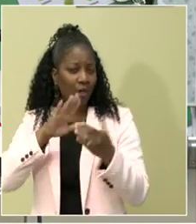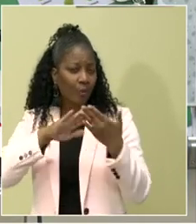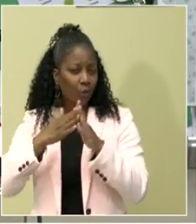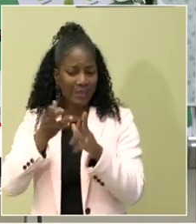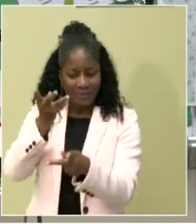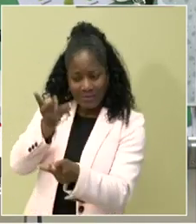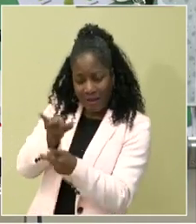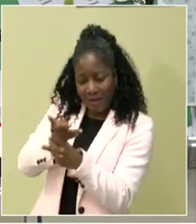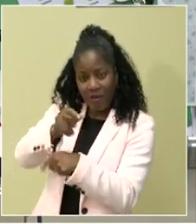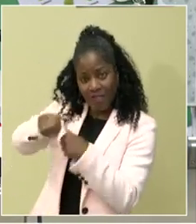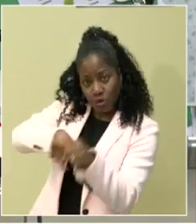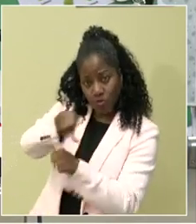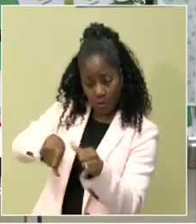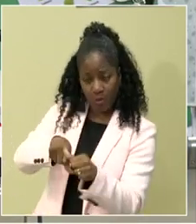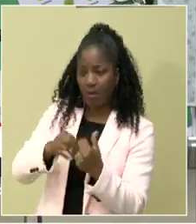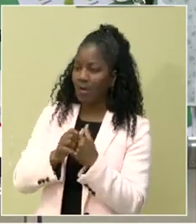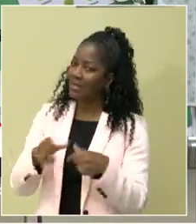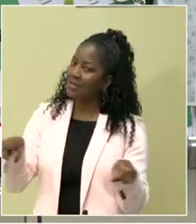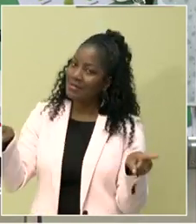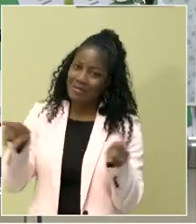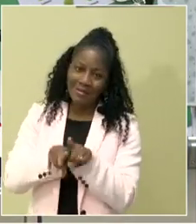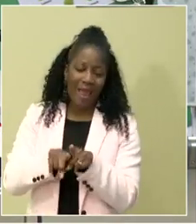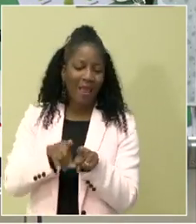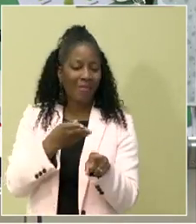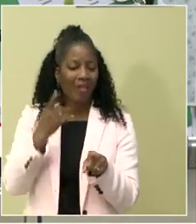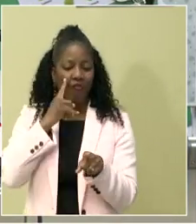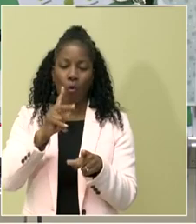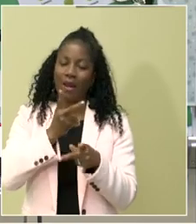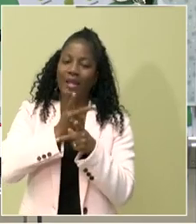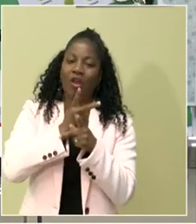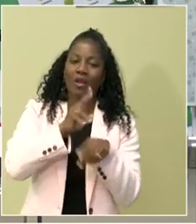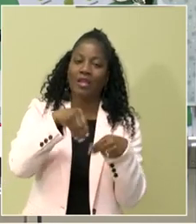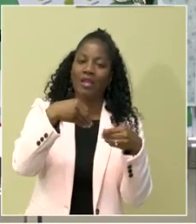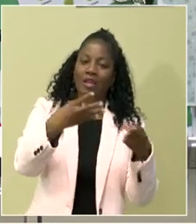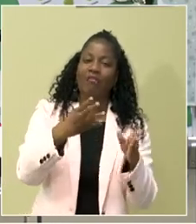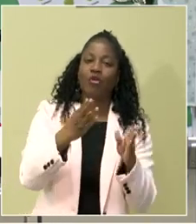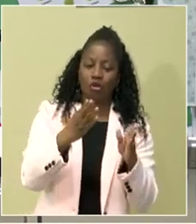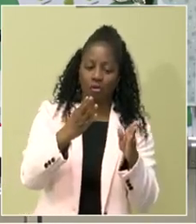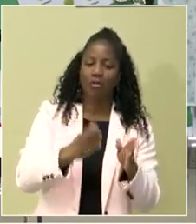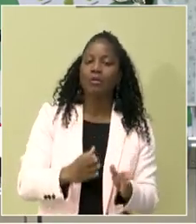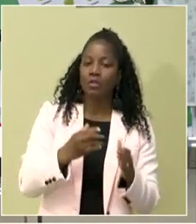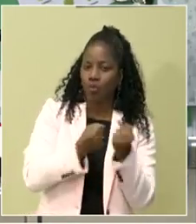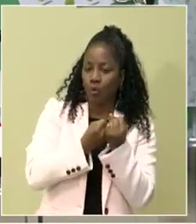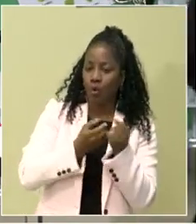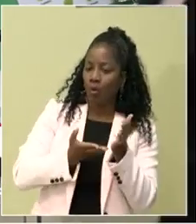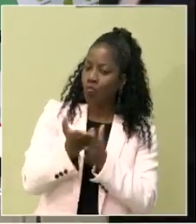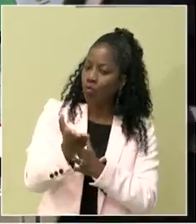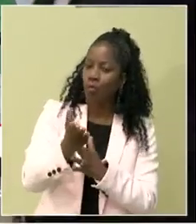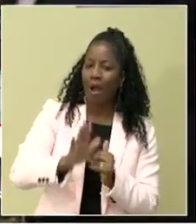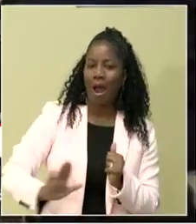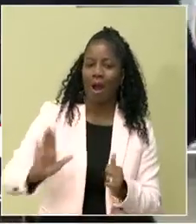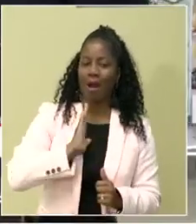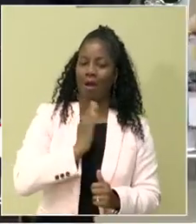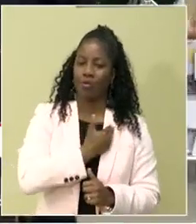care of each other, we have that same lens in caregiver supports throughout the city.